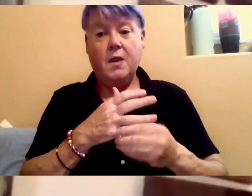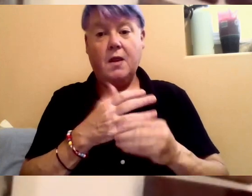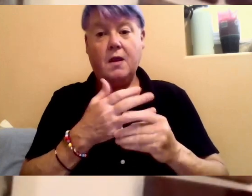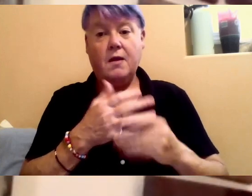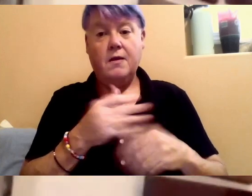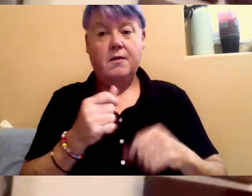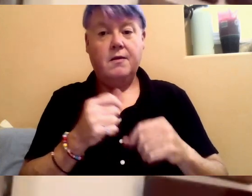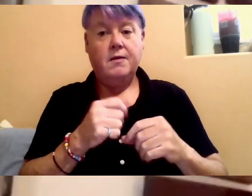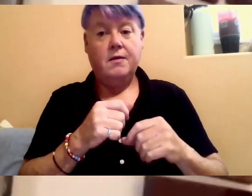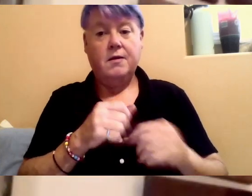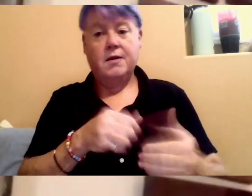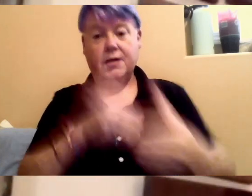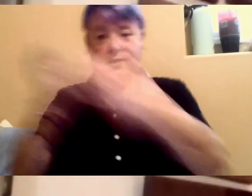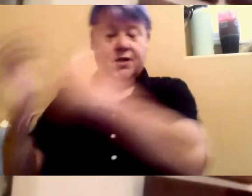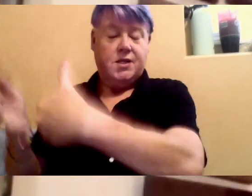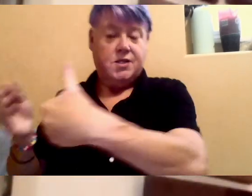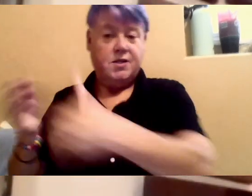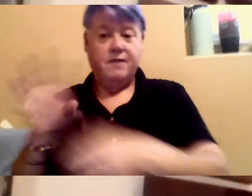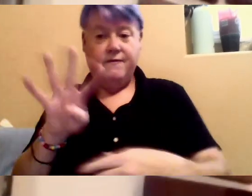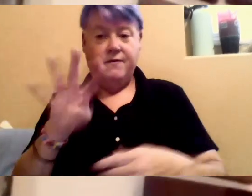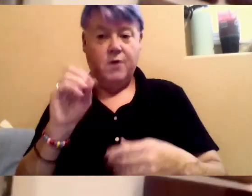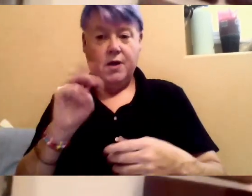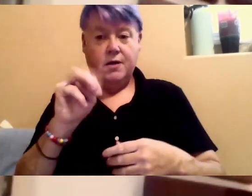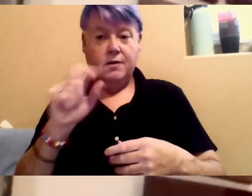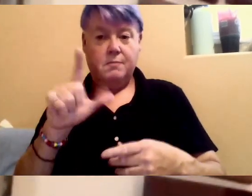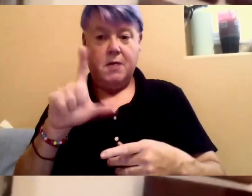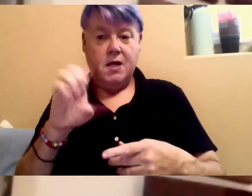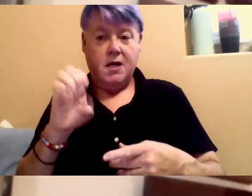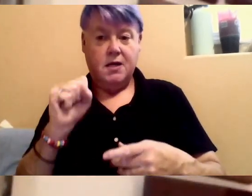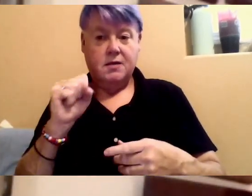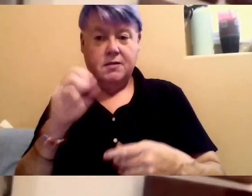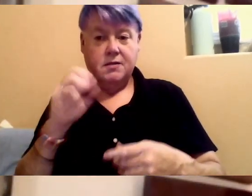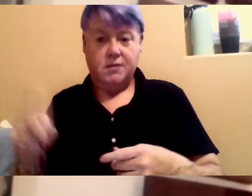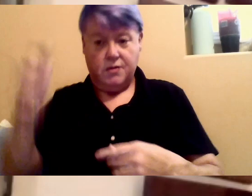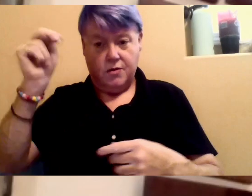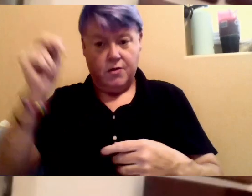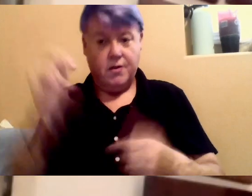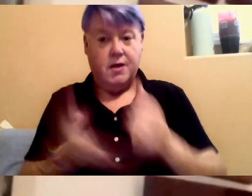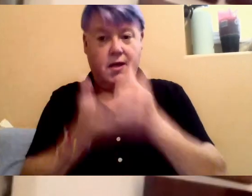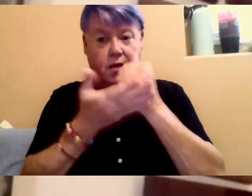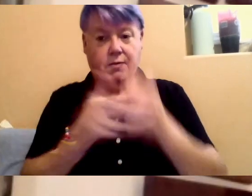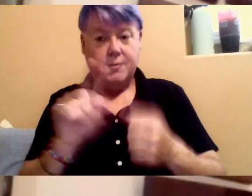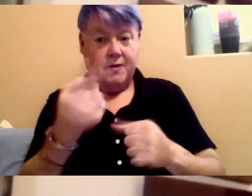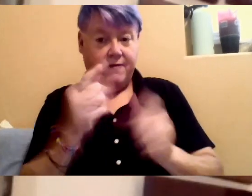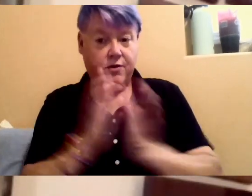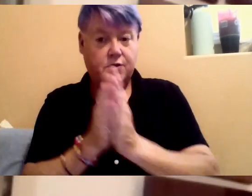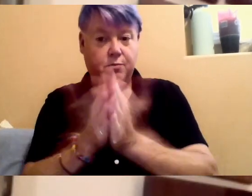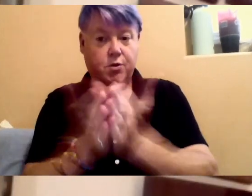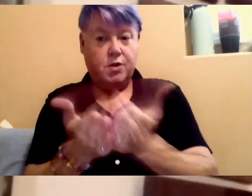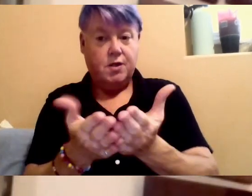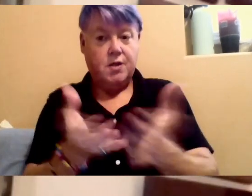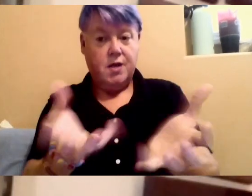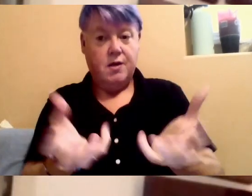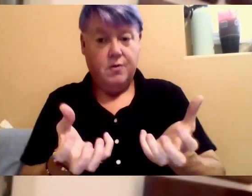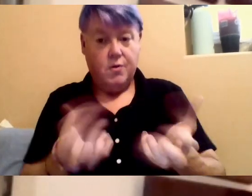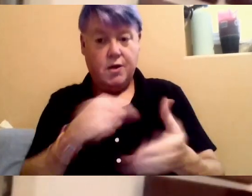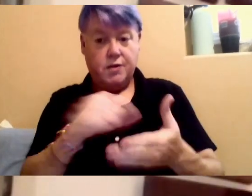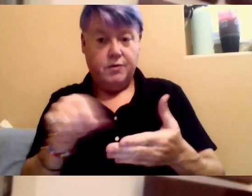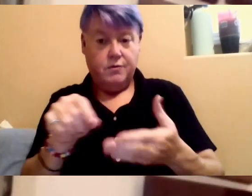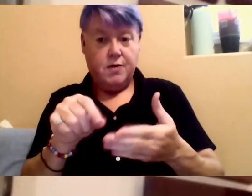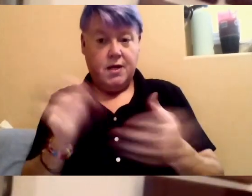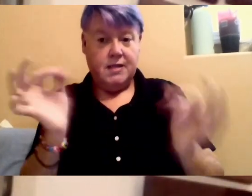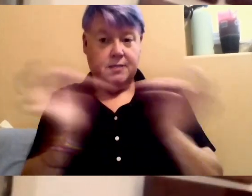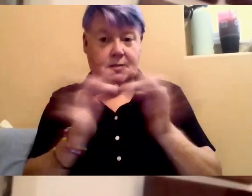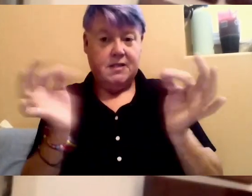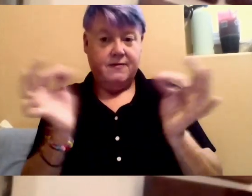400 miles north um, because in my first book, Crow Lake, I wanted to write specifically about